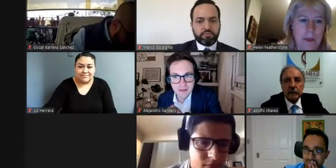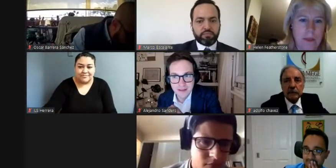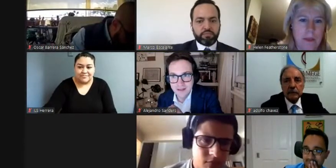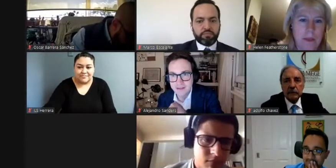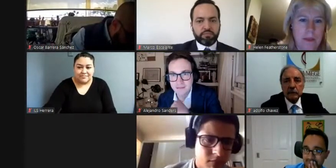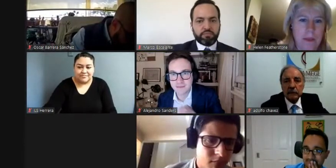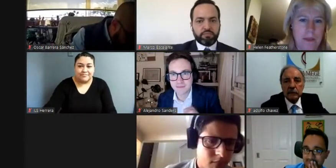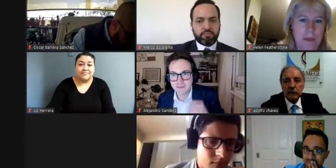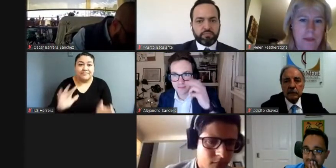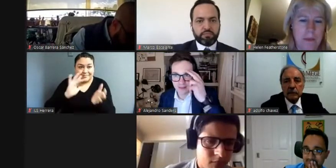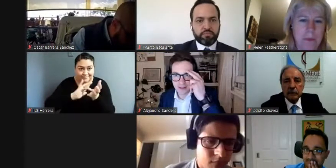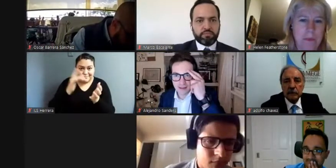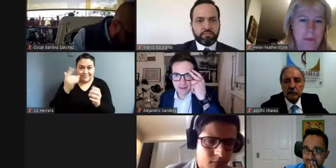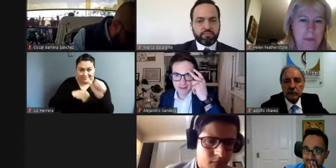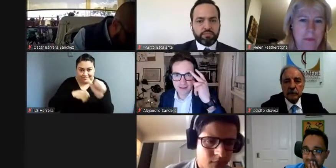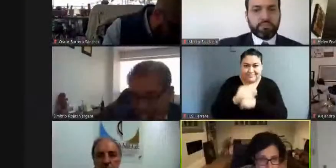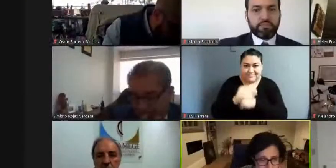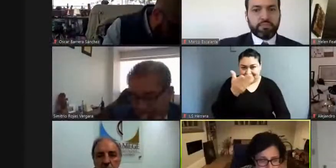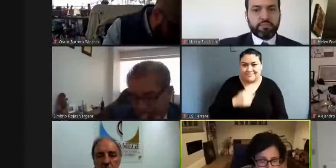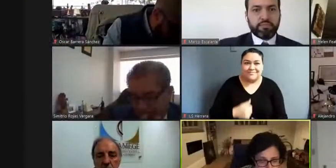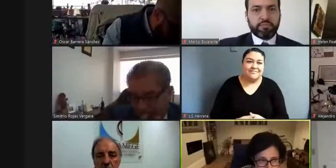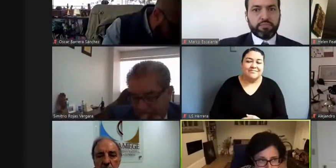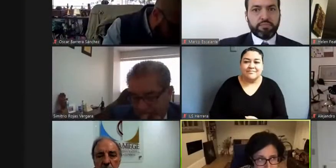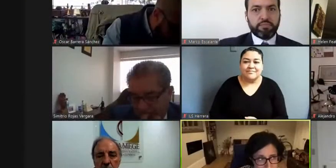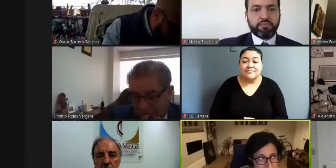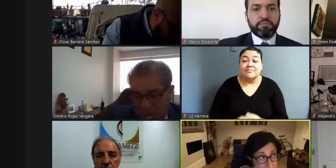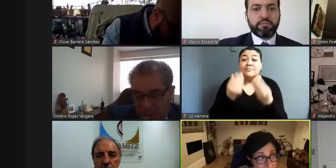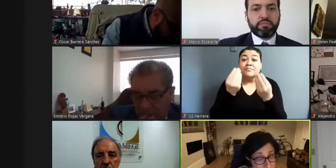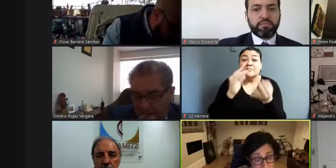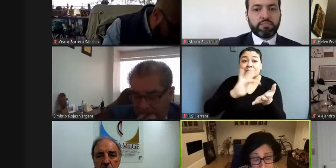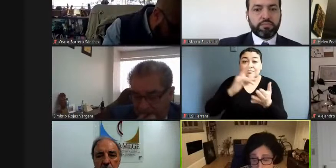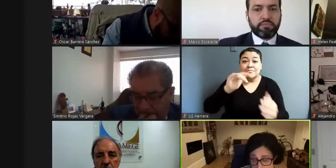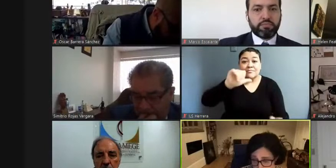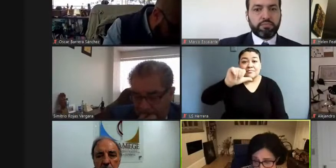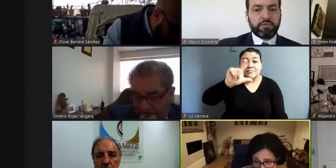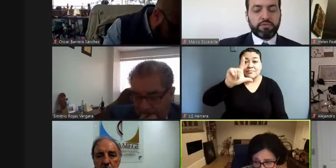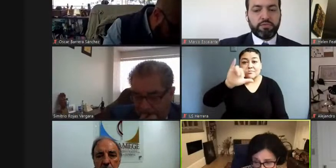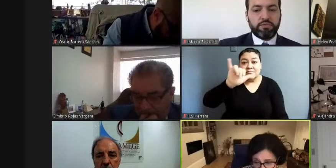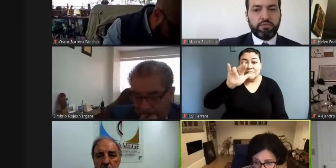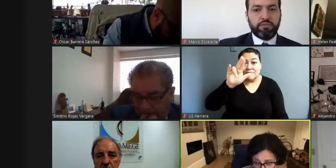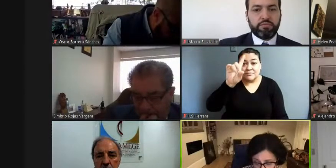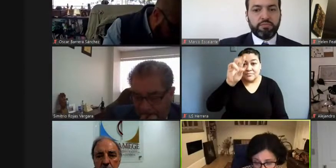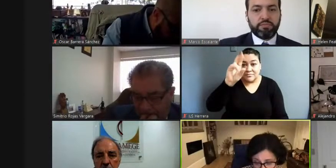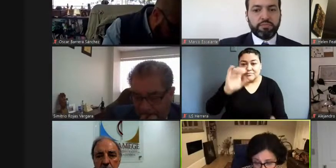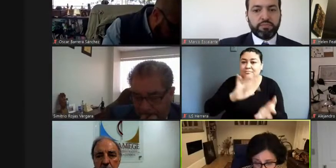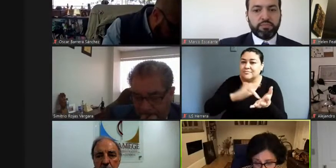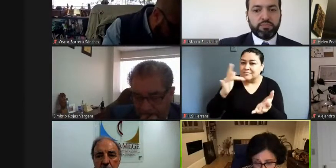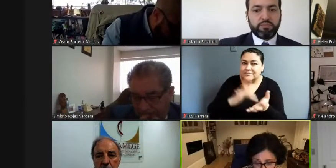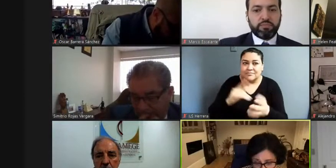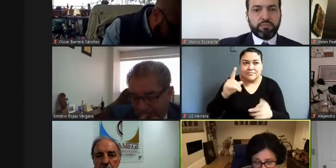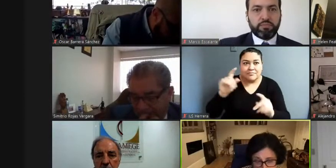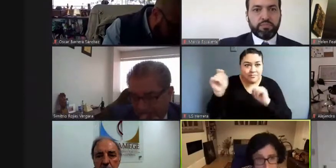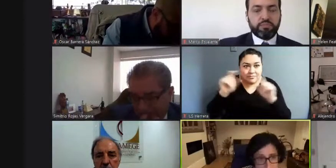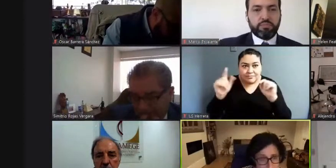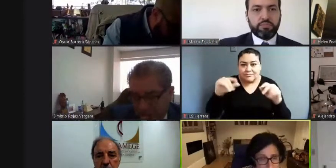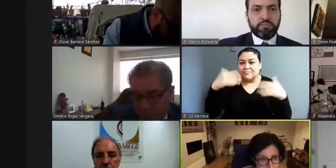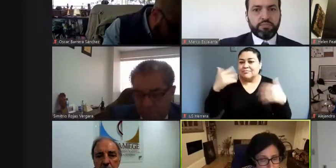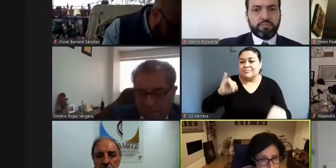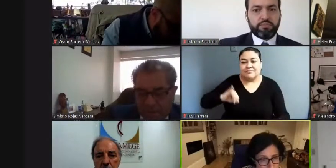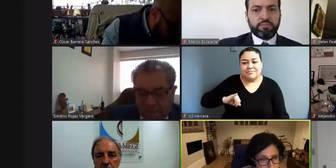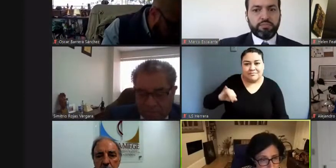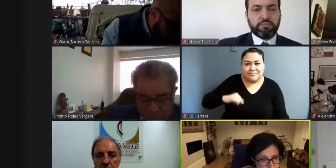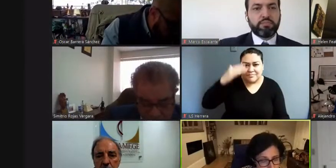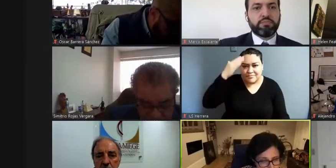Thank you, Alejandro, and thank you everyone for all the really interesting presentations. I think for me, one of the key reflections is the